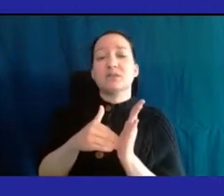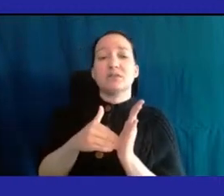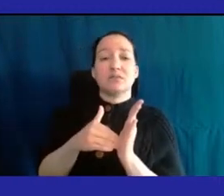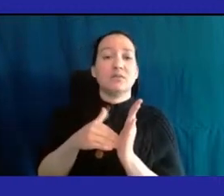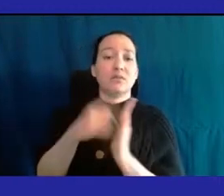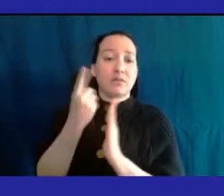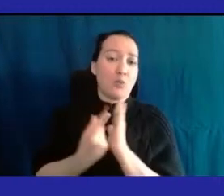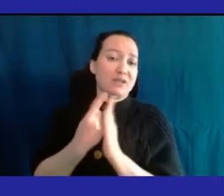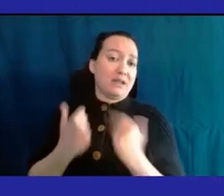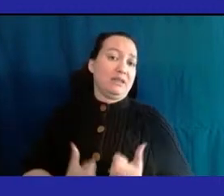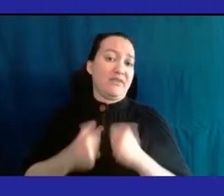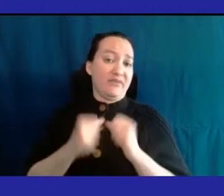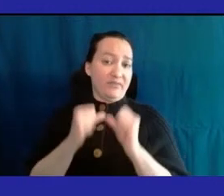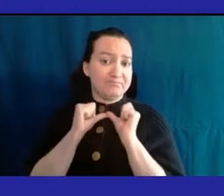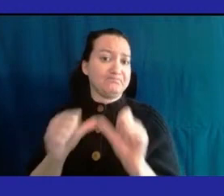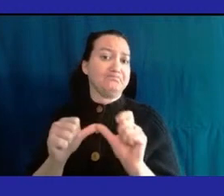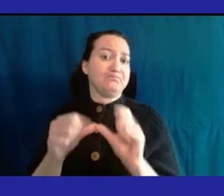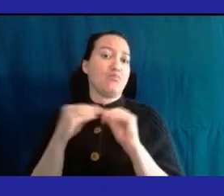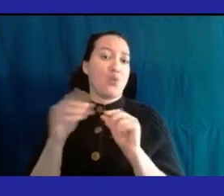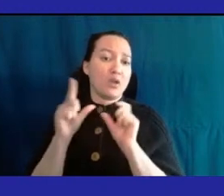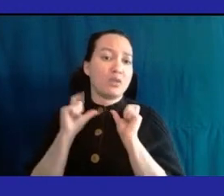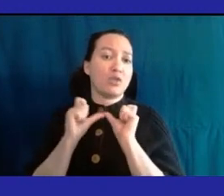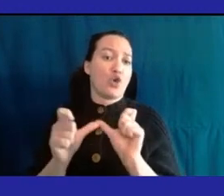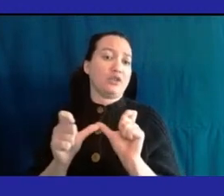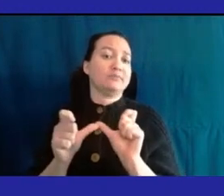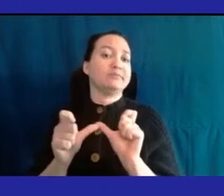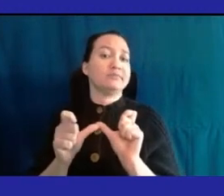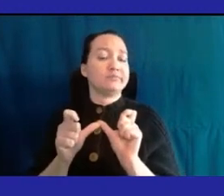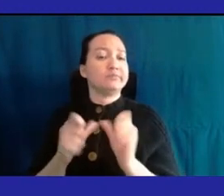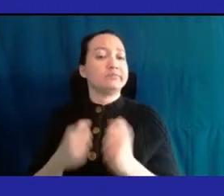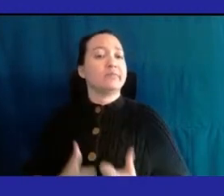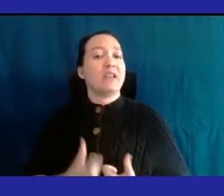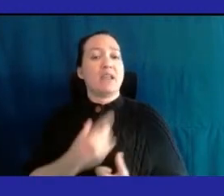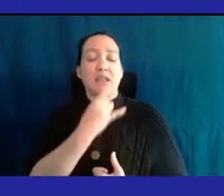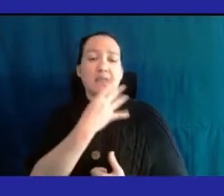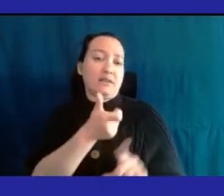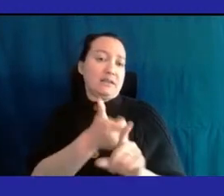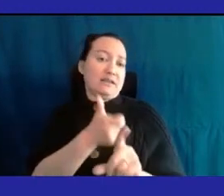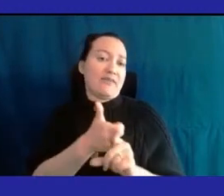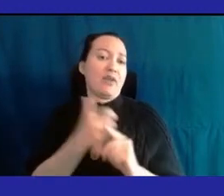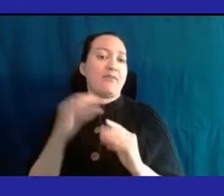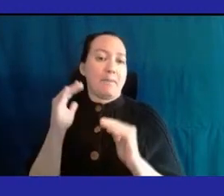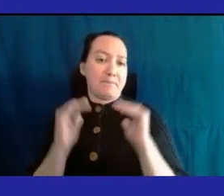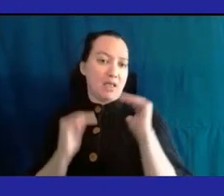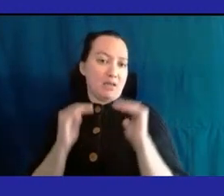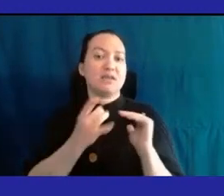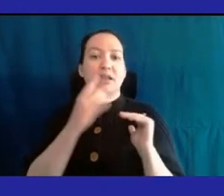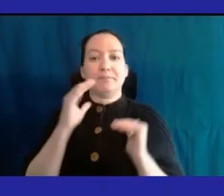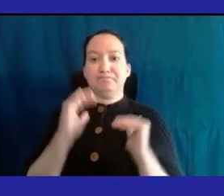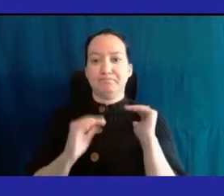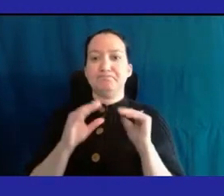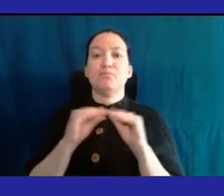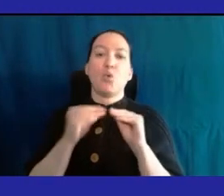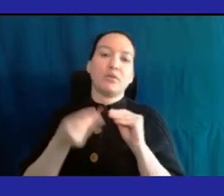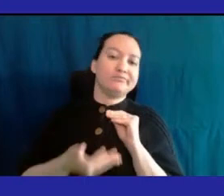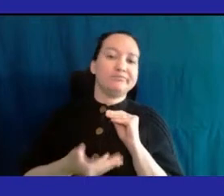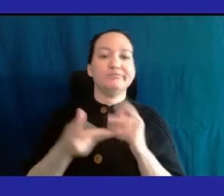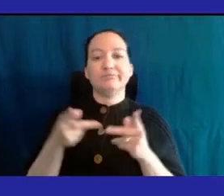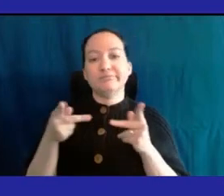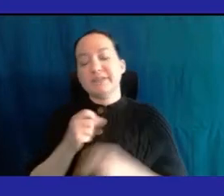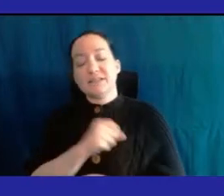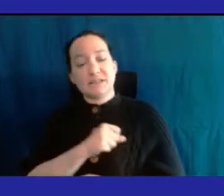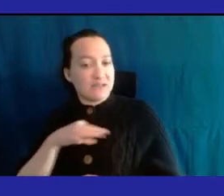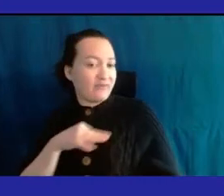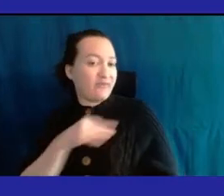lifespan. And the light fixtures will have balanced light levels, creating inviting space for both staff